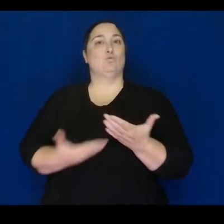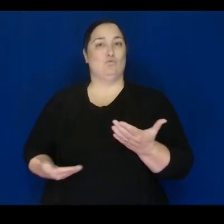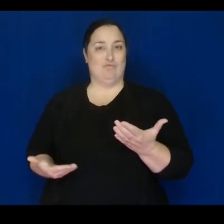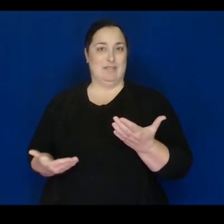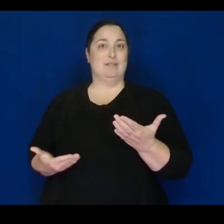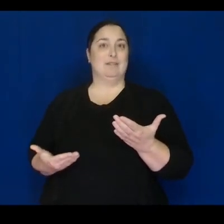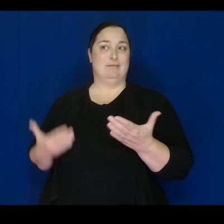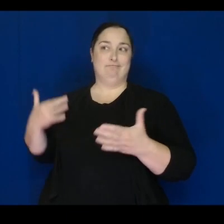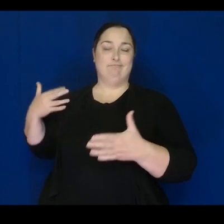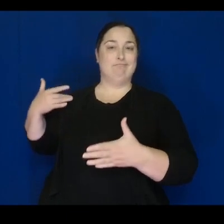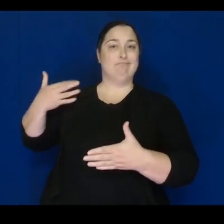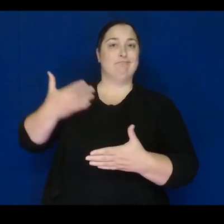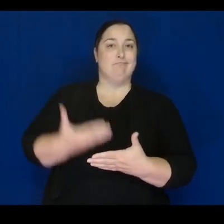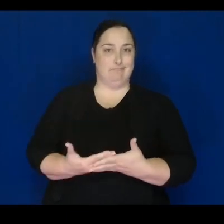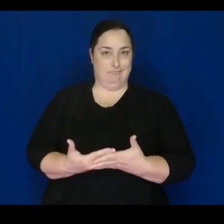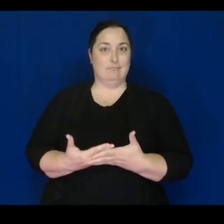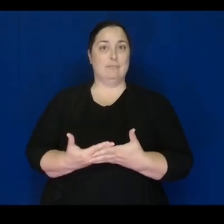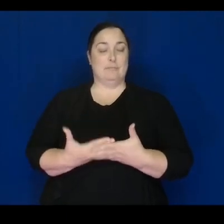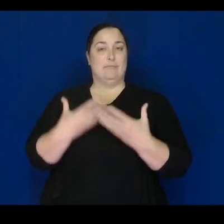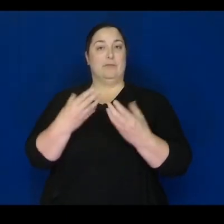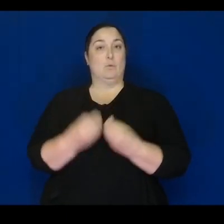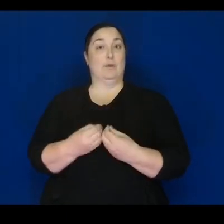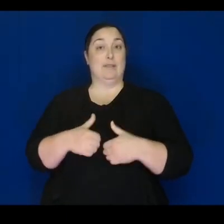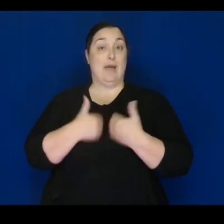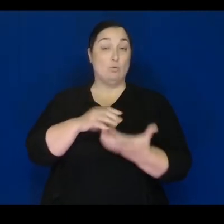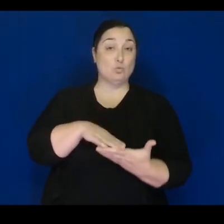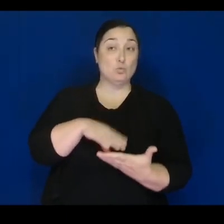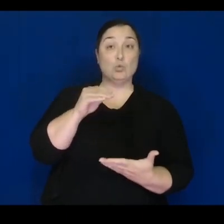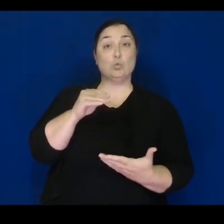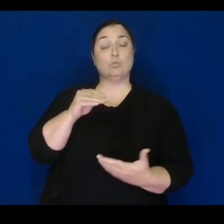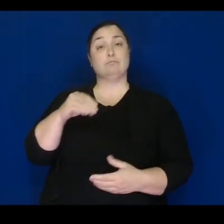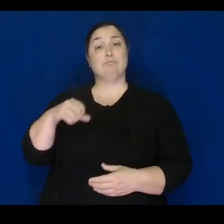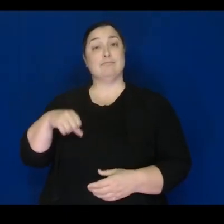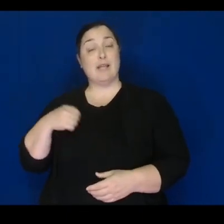we've been doing with lots of students, with staff, and